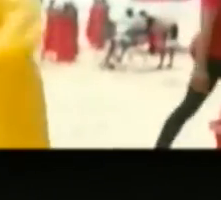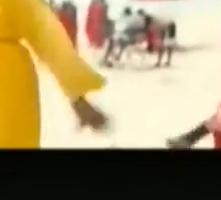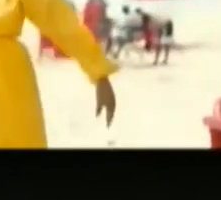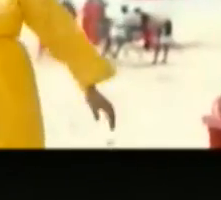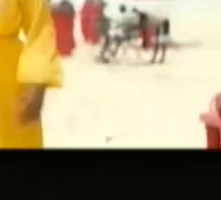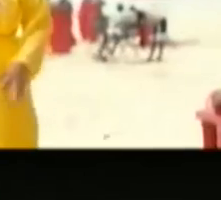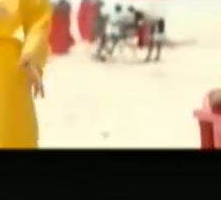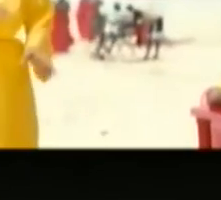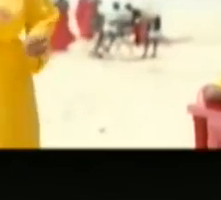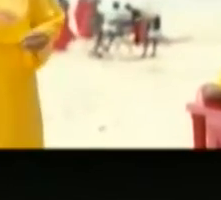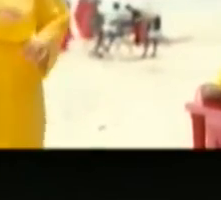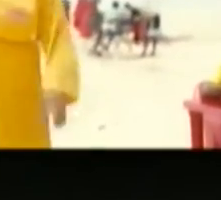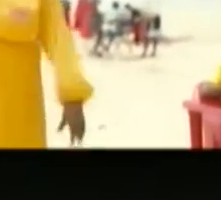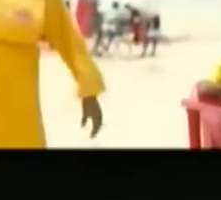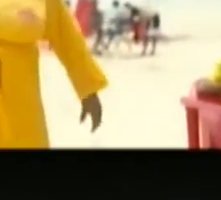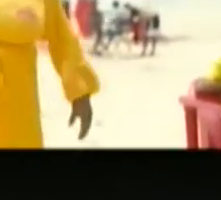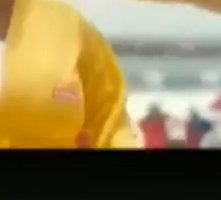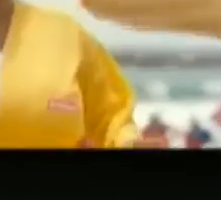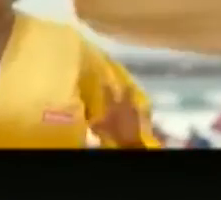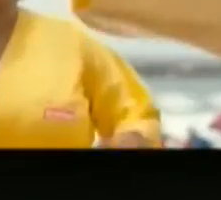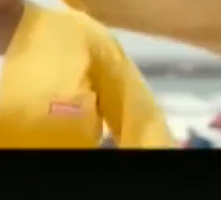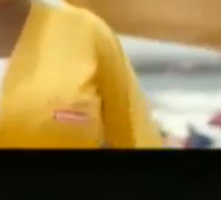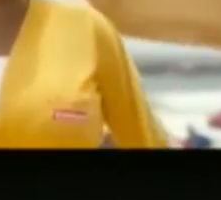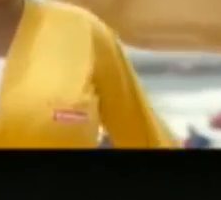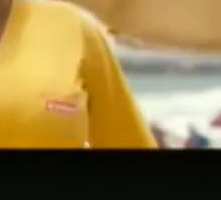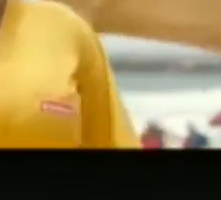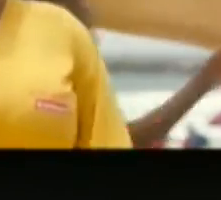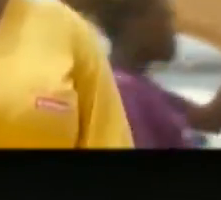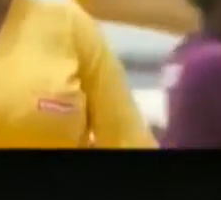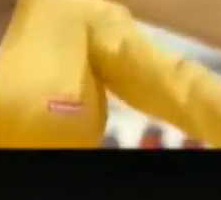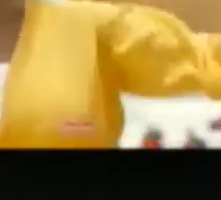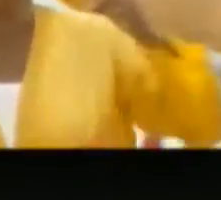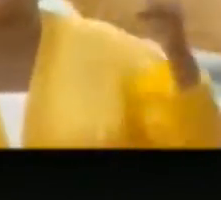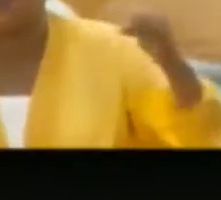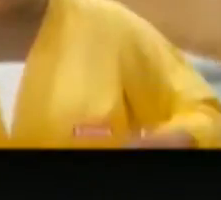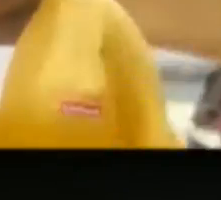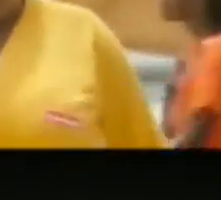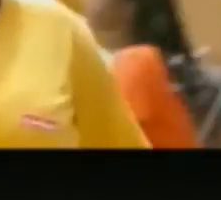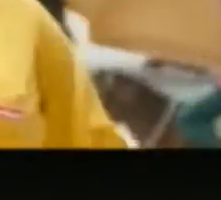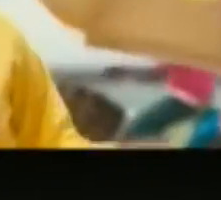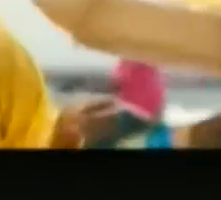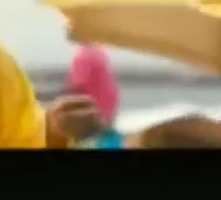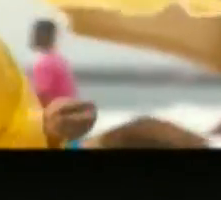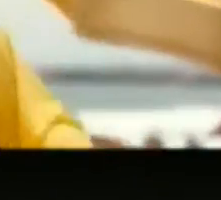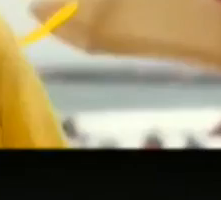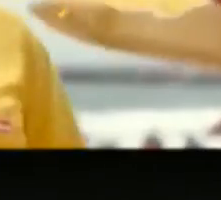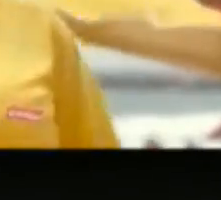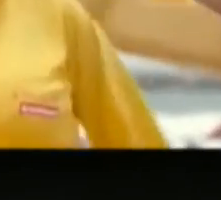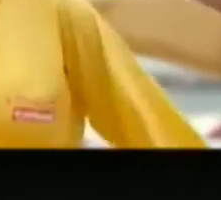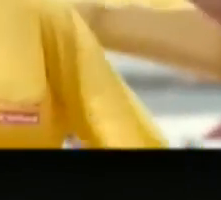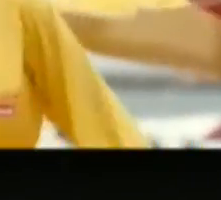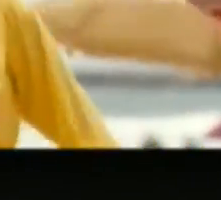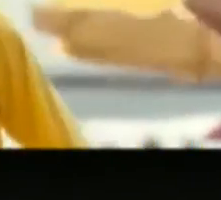Enjoy my people. As now they see me so, I know they joke with anything where they bring rich flavor, totally